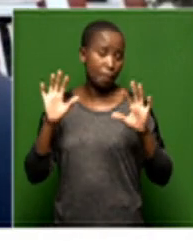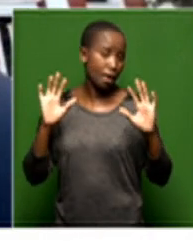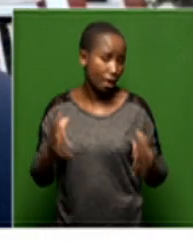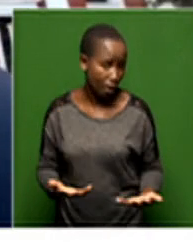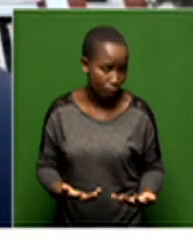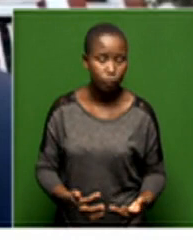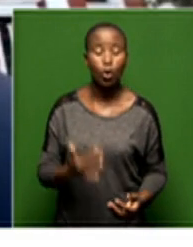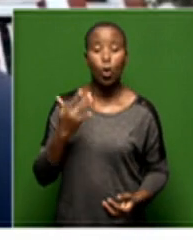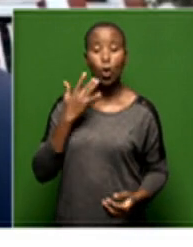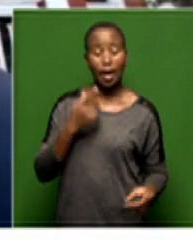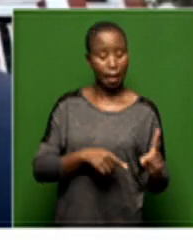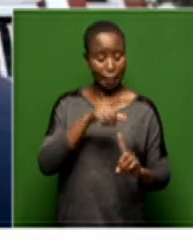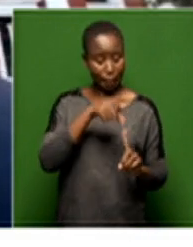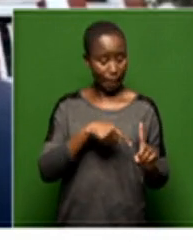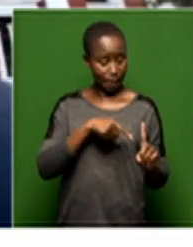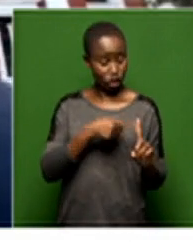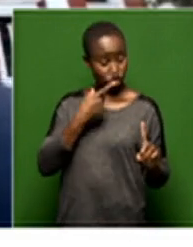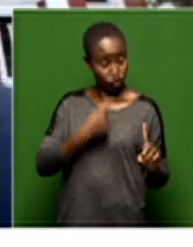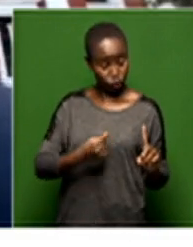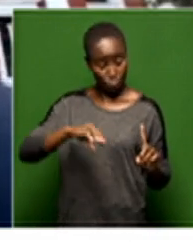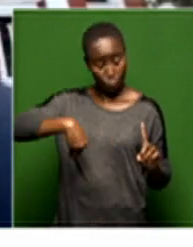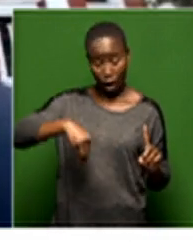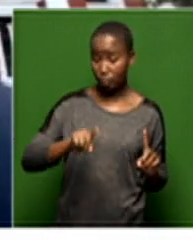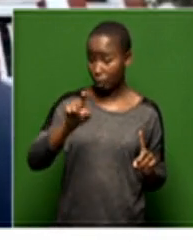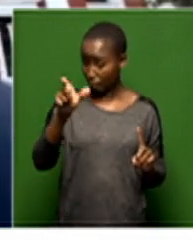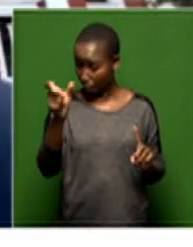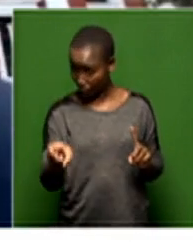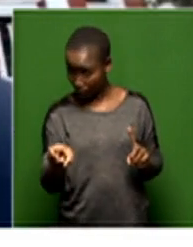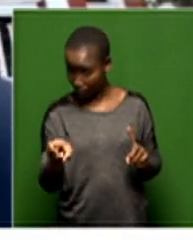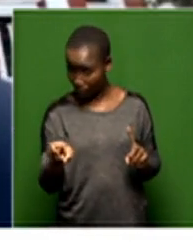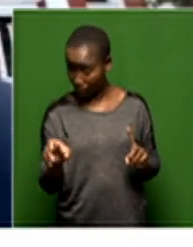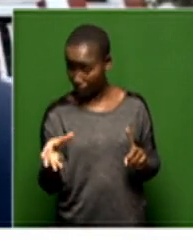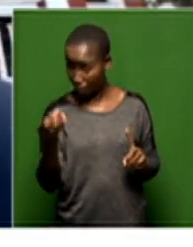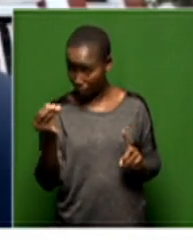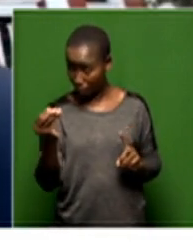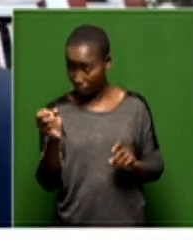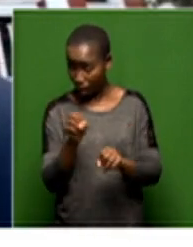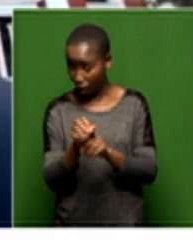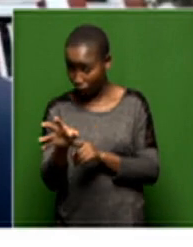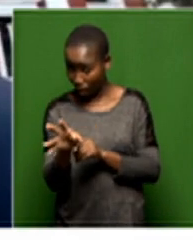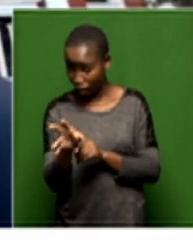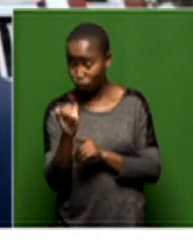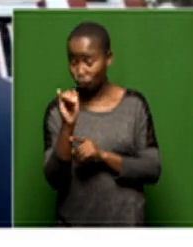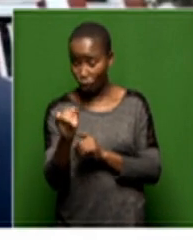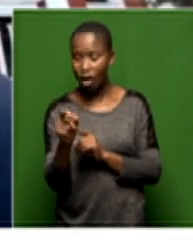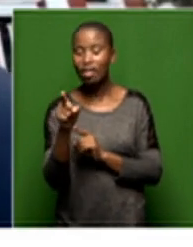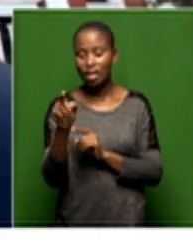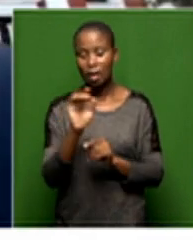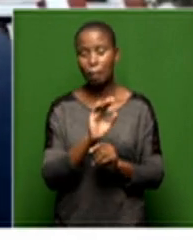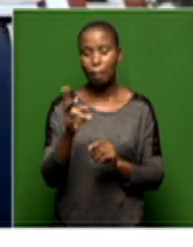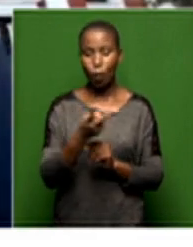and victims, particularly the perpetrators, understanding that they have a responsibility. They can't shed that